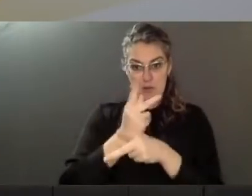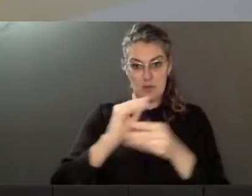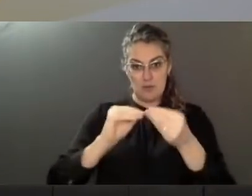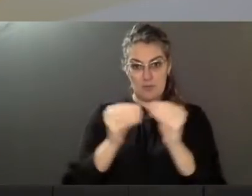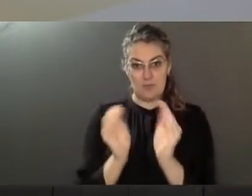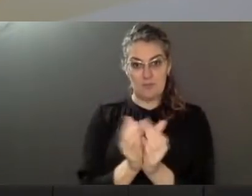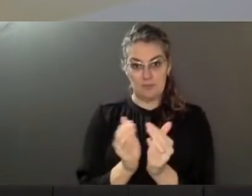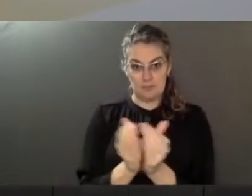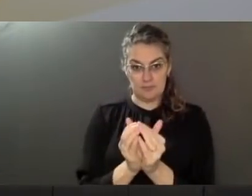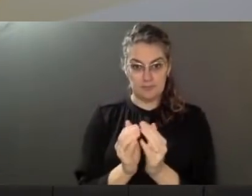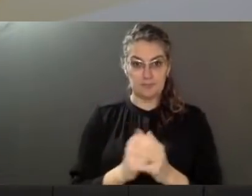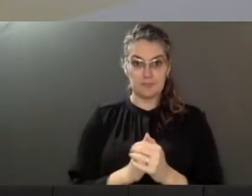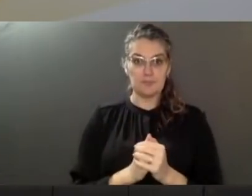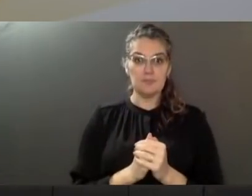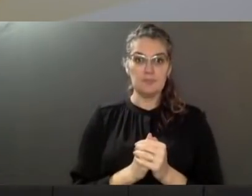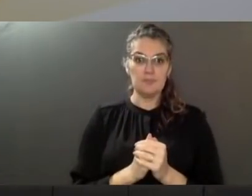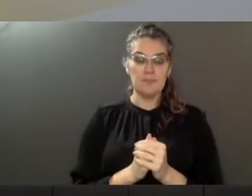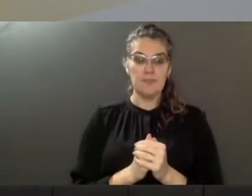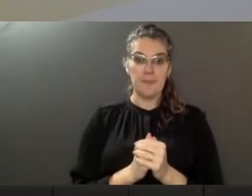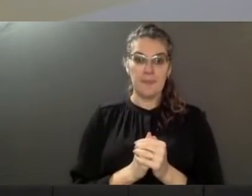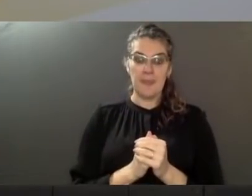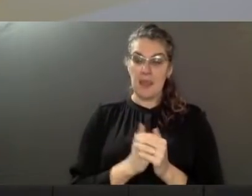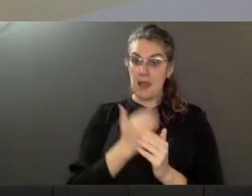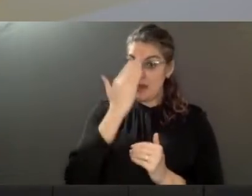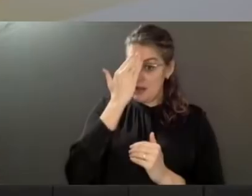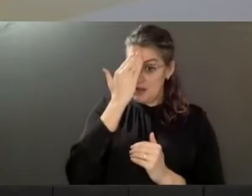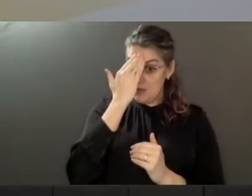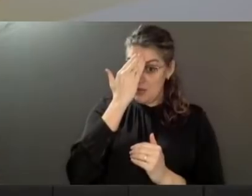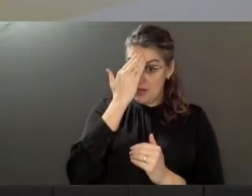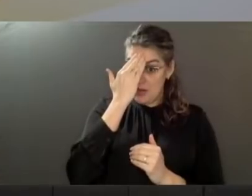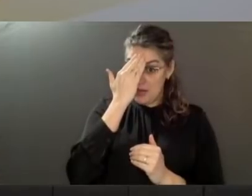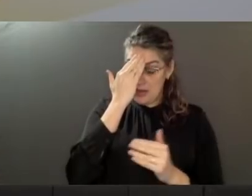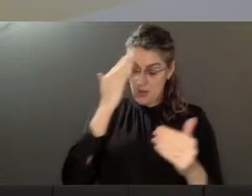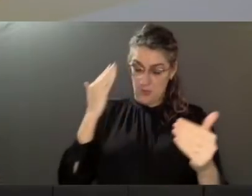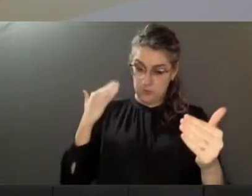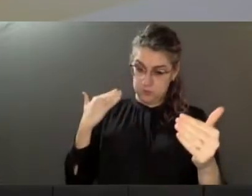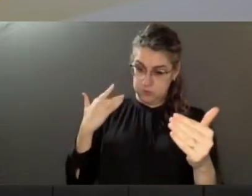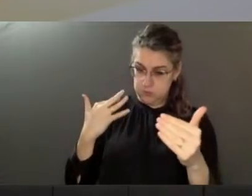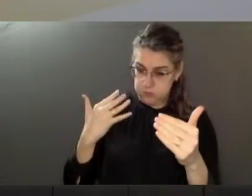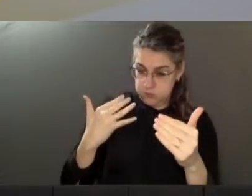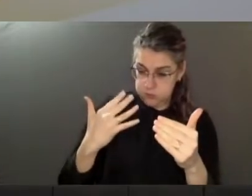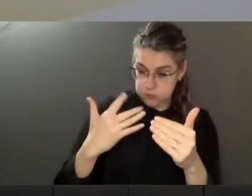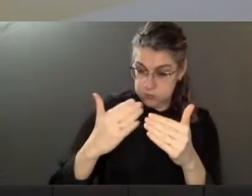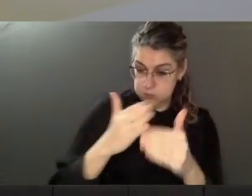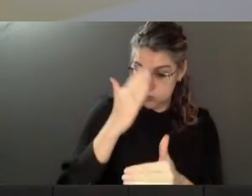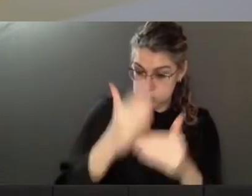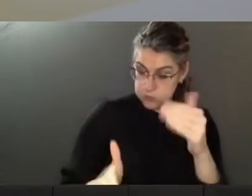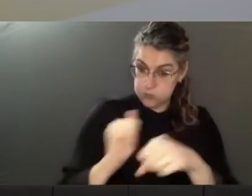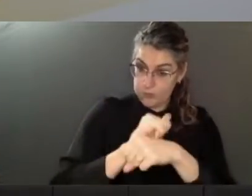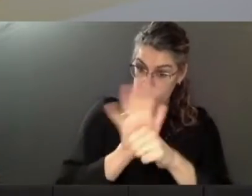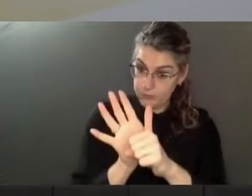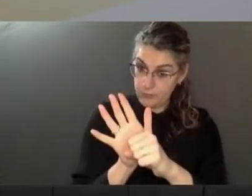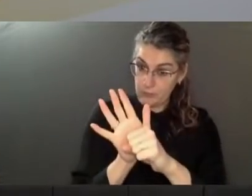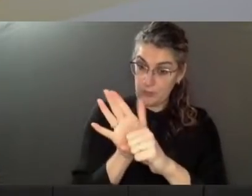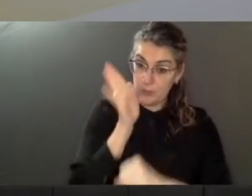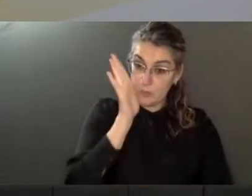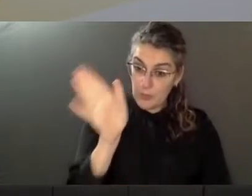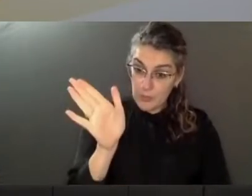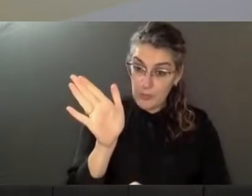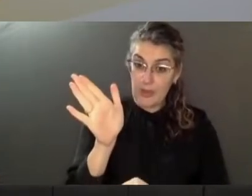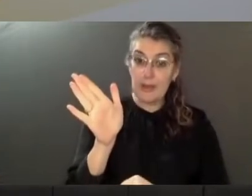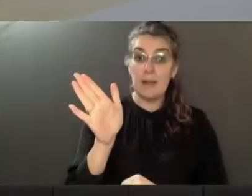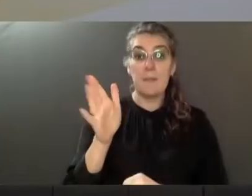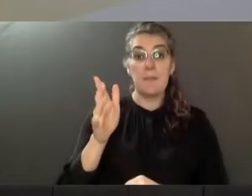While we know the end of the race is within sight, albeit a ways off, let us continue to be patient and let us continue to be